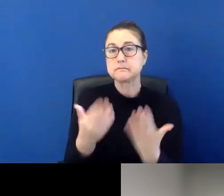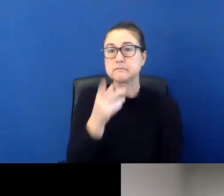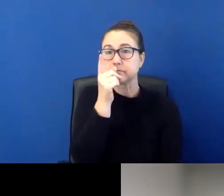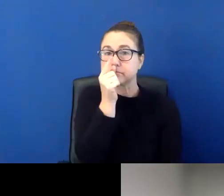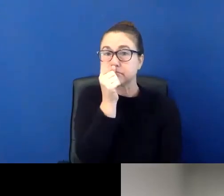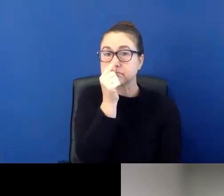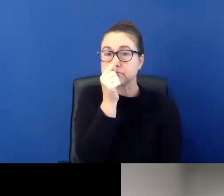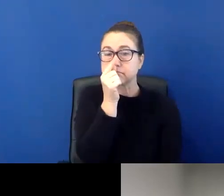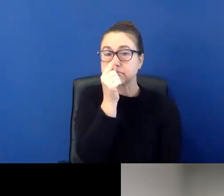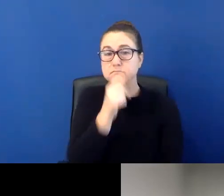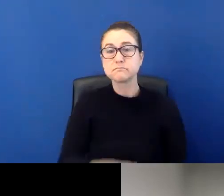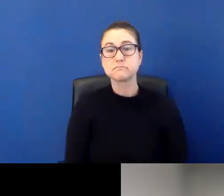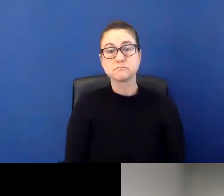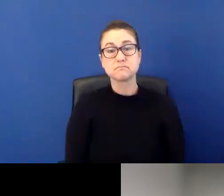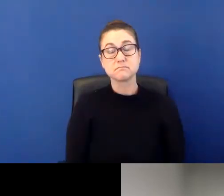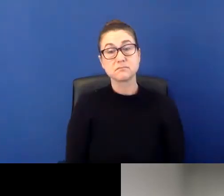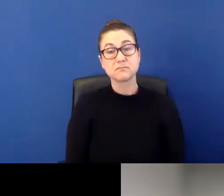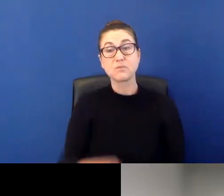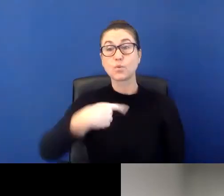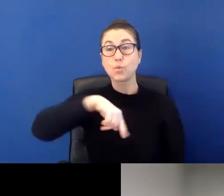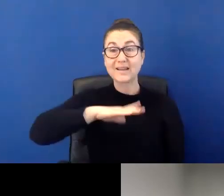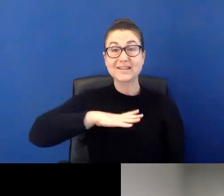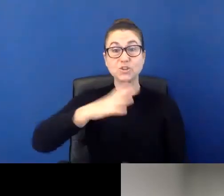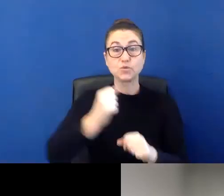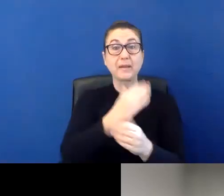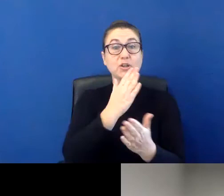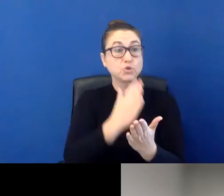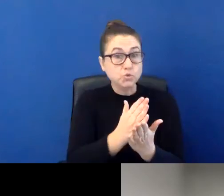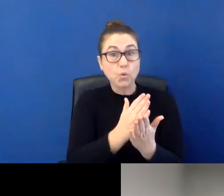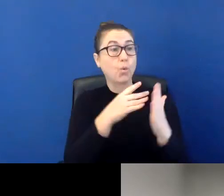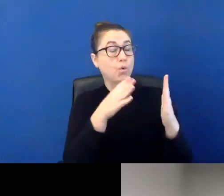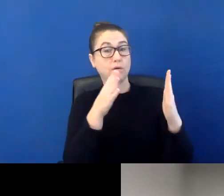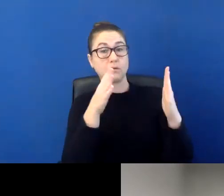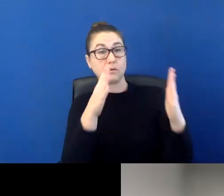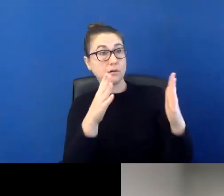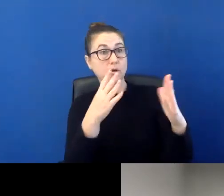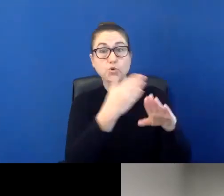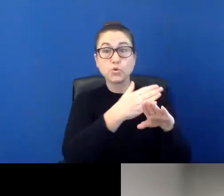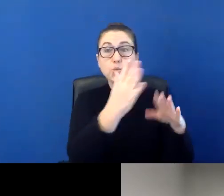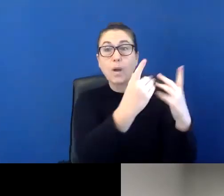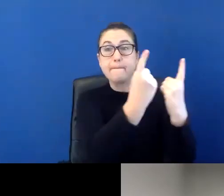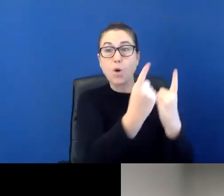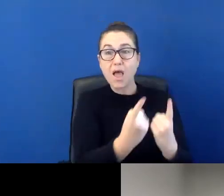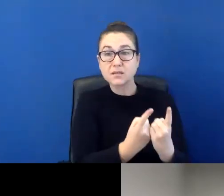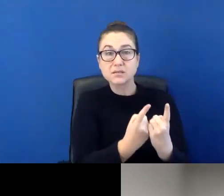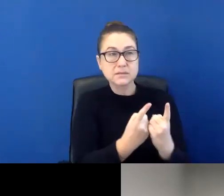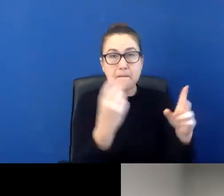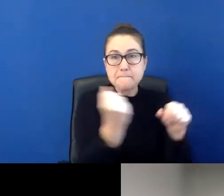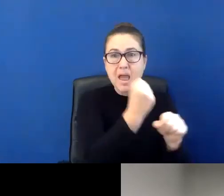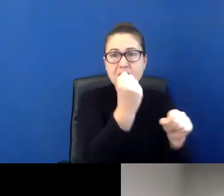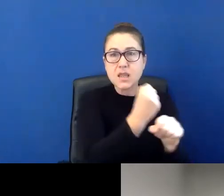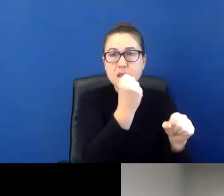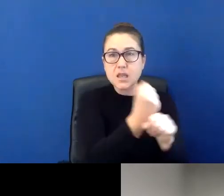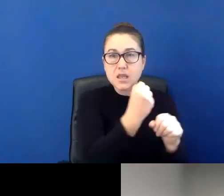for that reason, we need to ensure that when we design new products and that we design